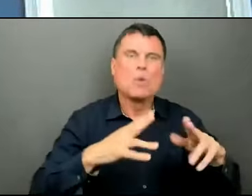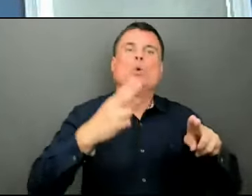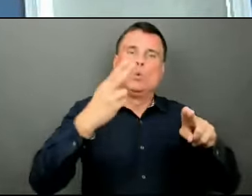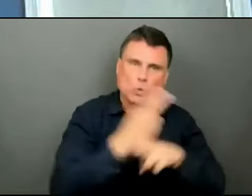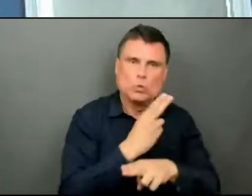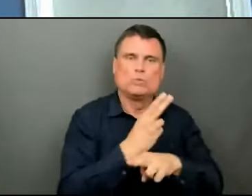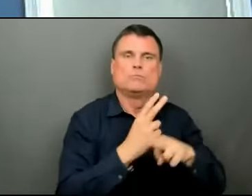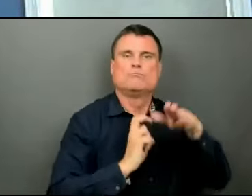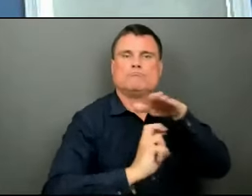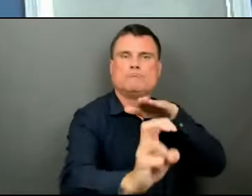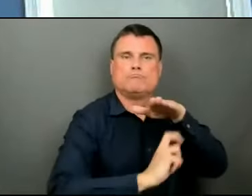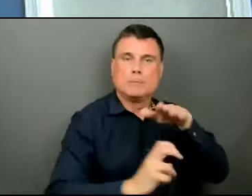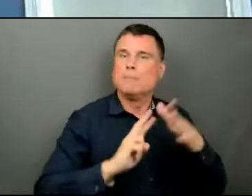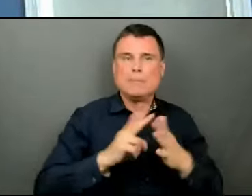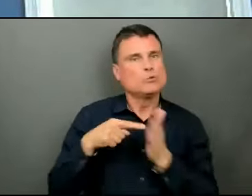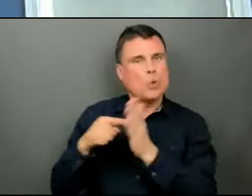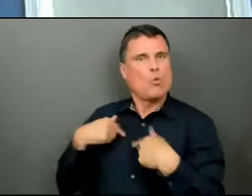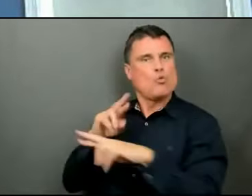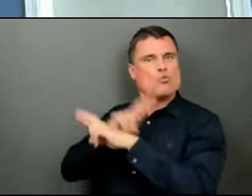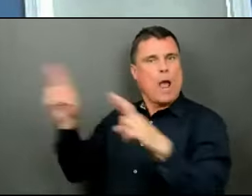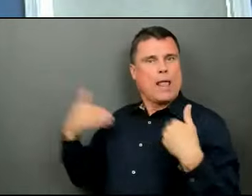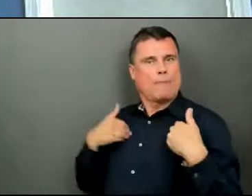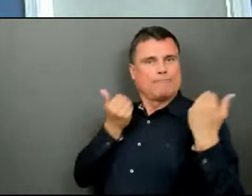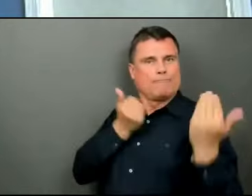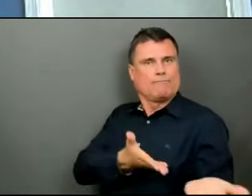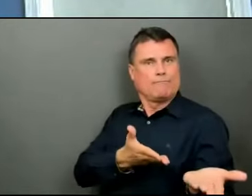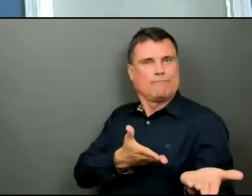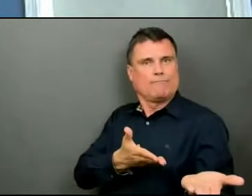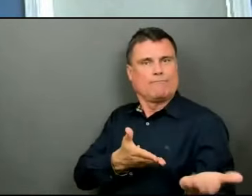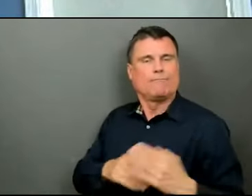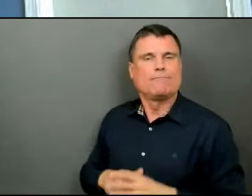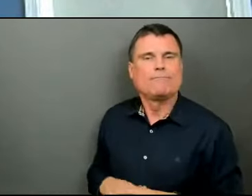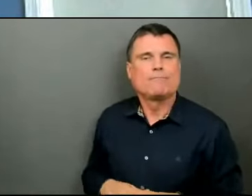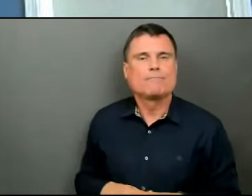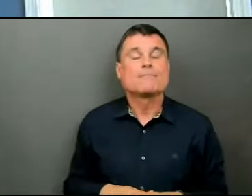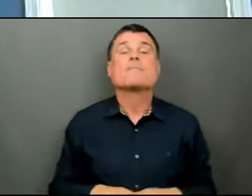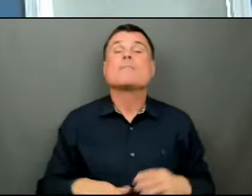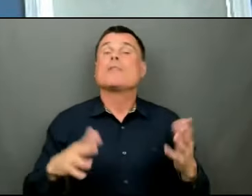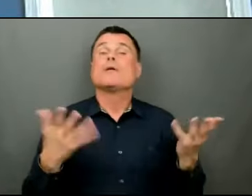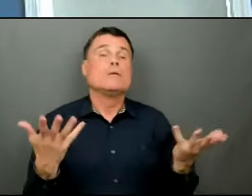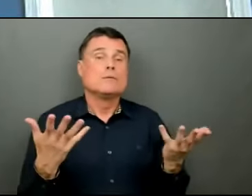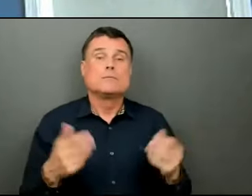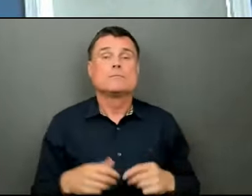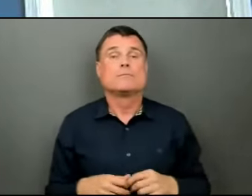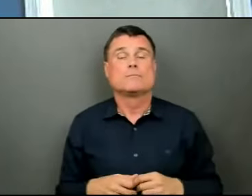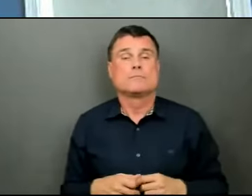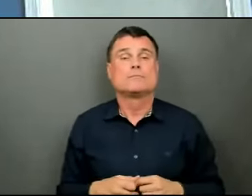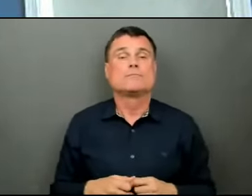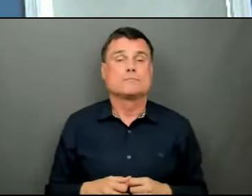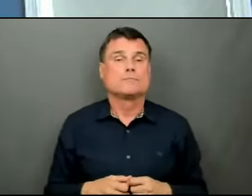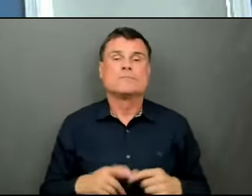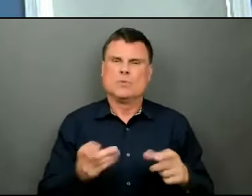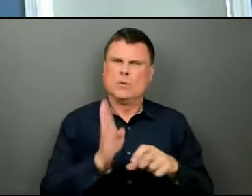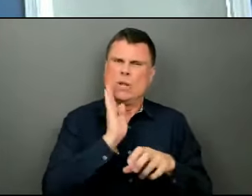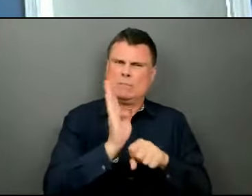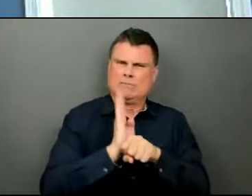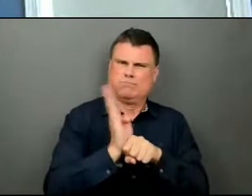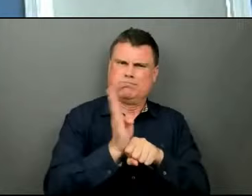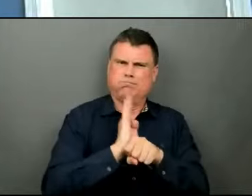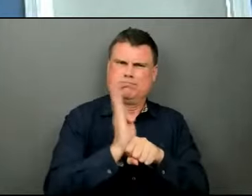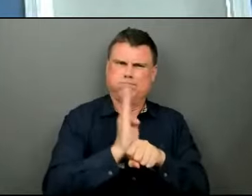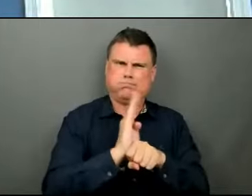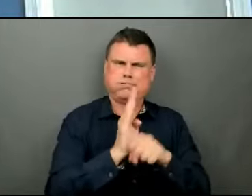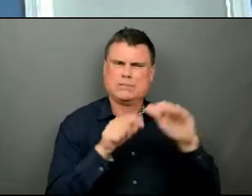future. And there's no better way to do that than by providing relief to the busiest bus corridor in the region. Minister Fleming